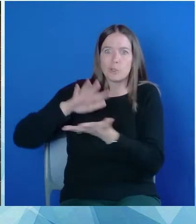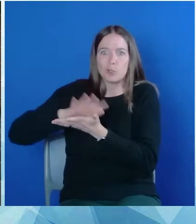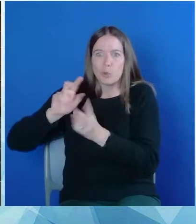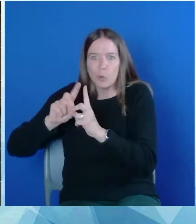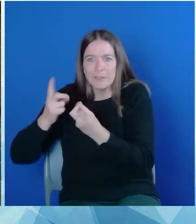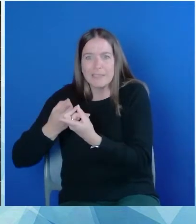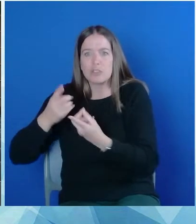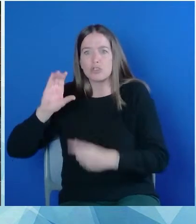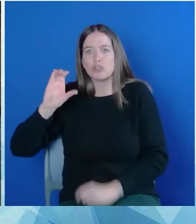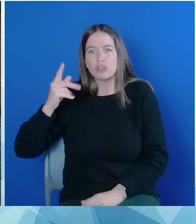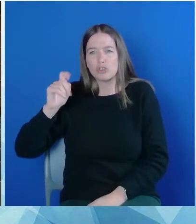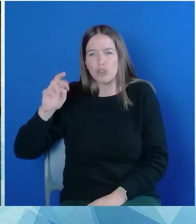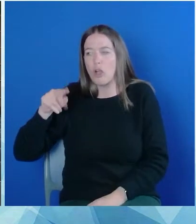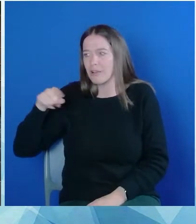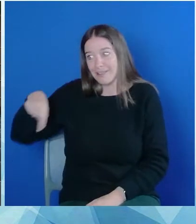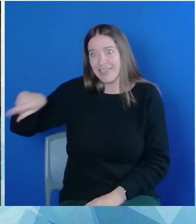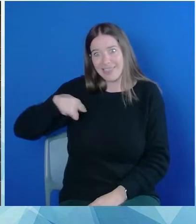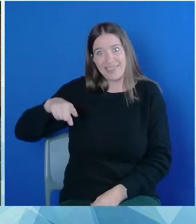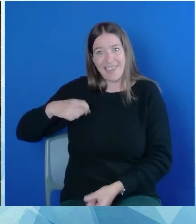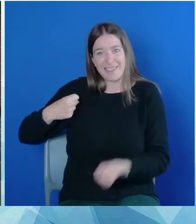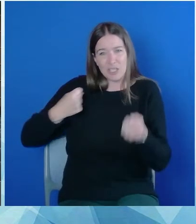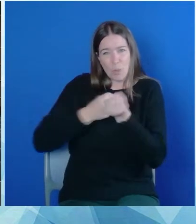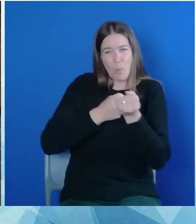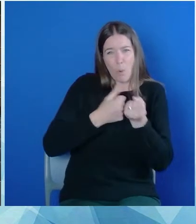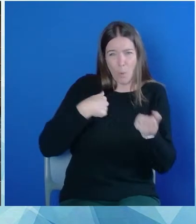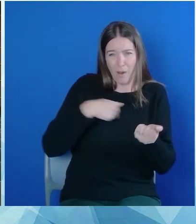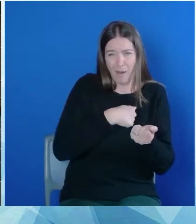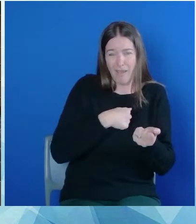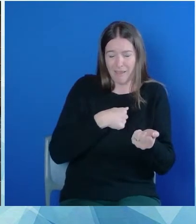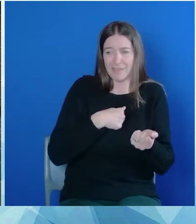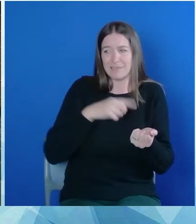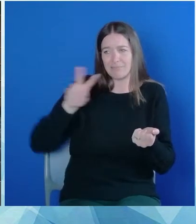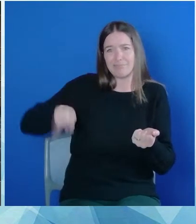support us, so we should be supporting them.